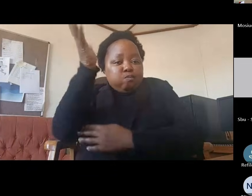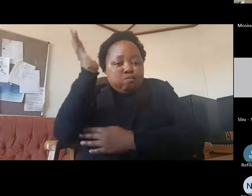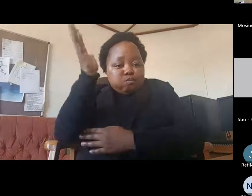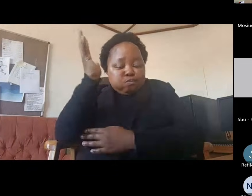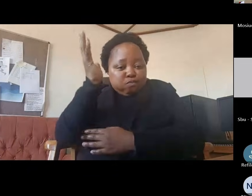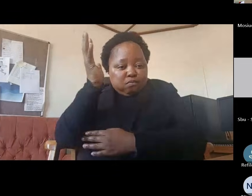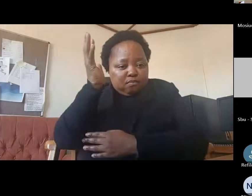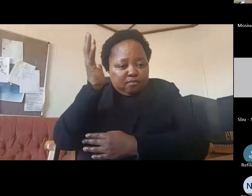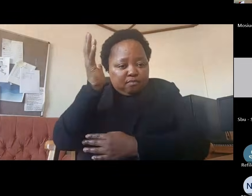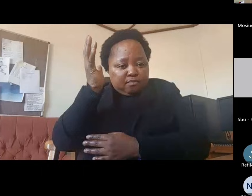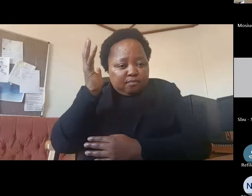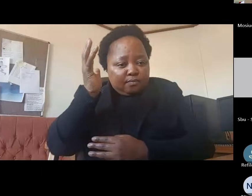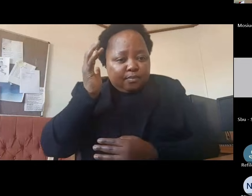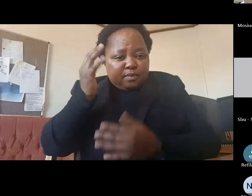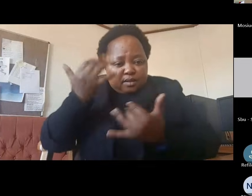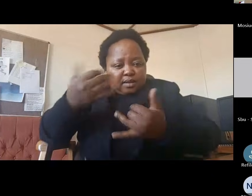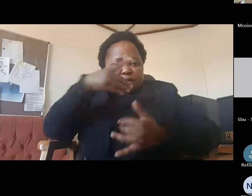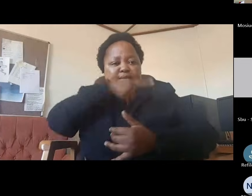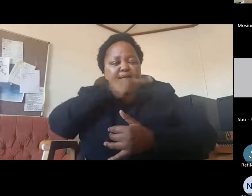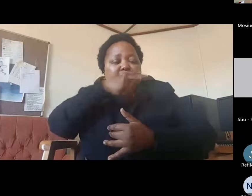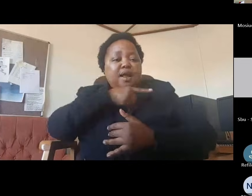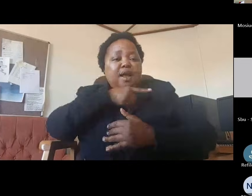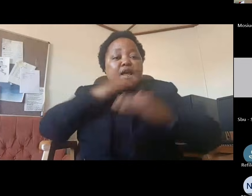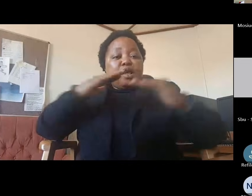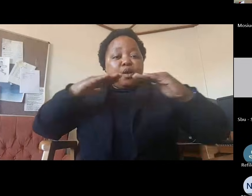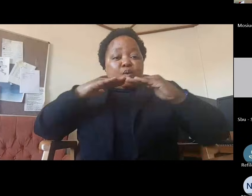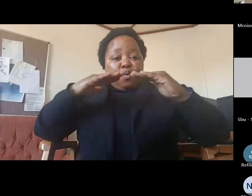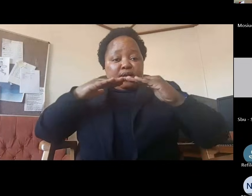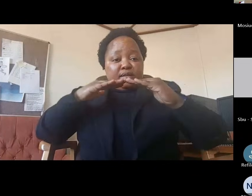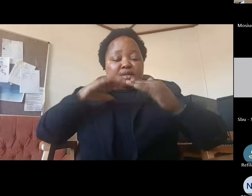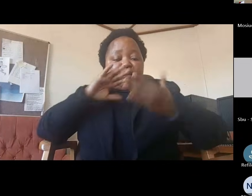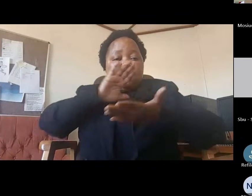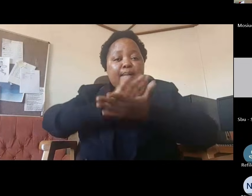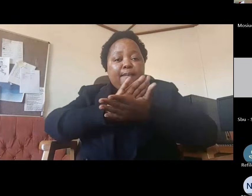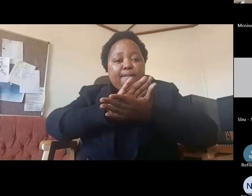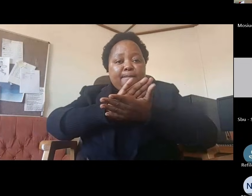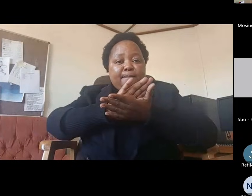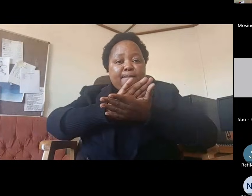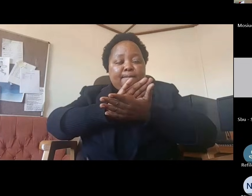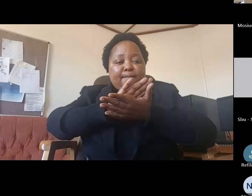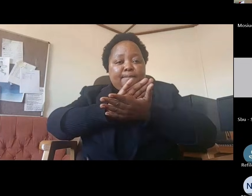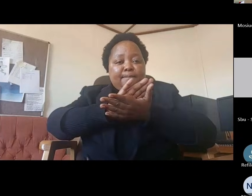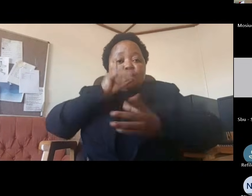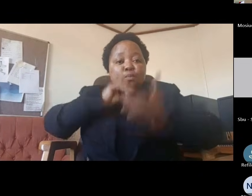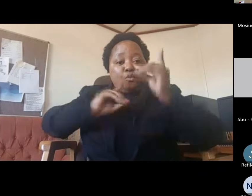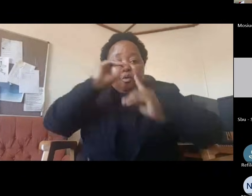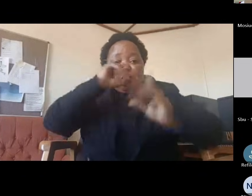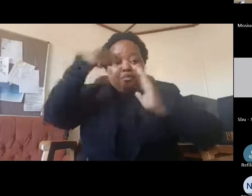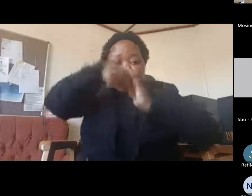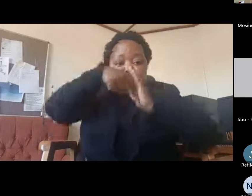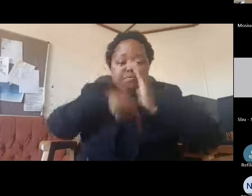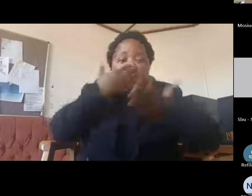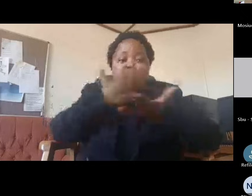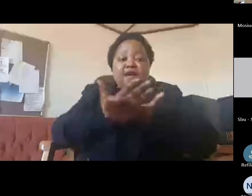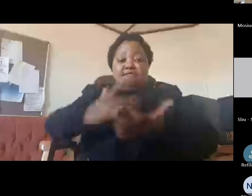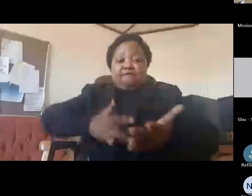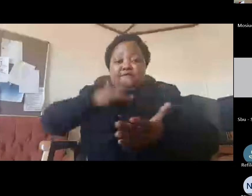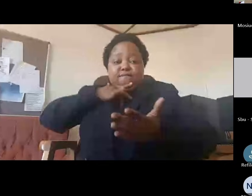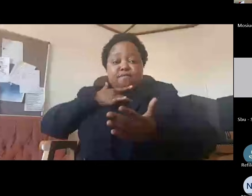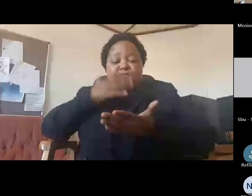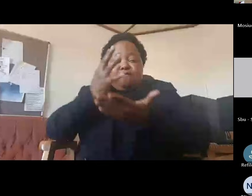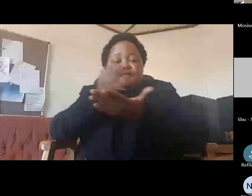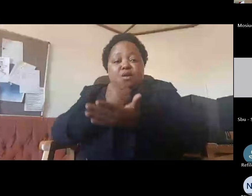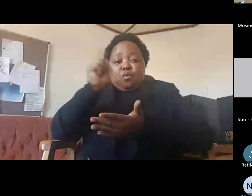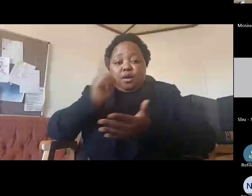gender equality, probing down further and actually getting the opinions of older members